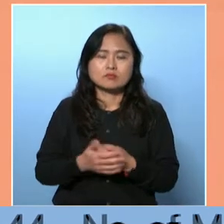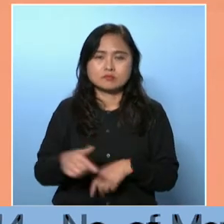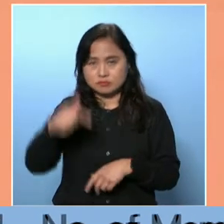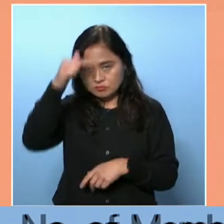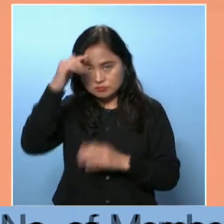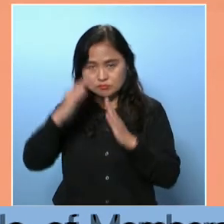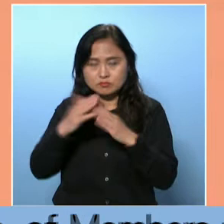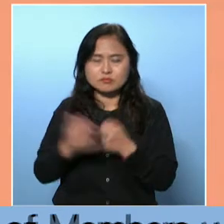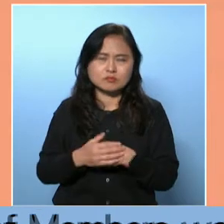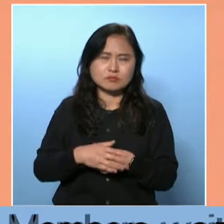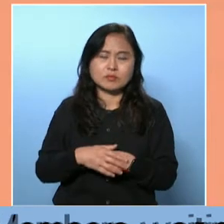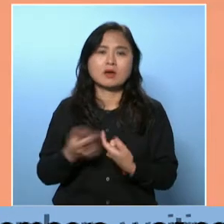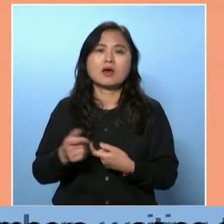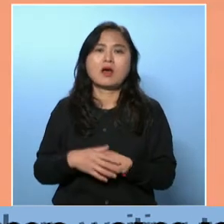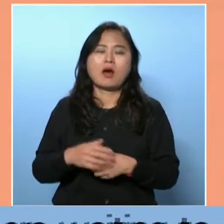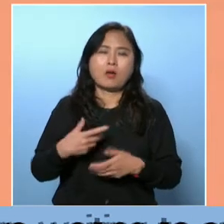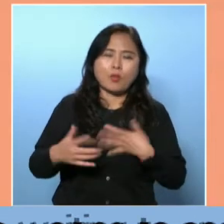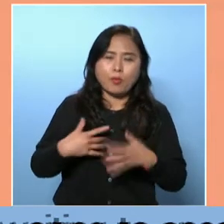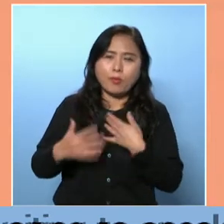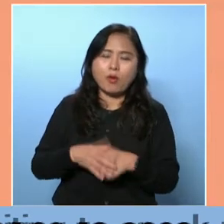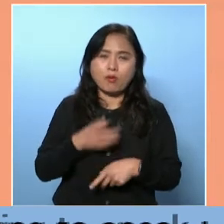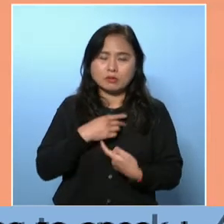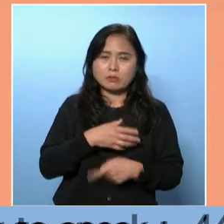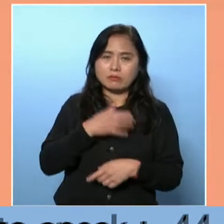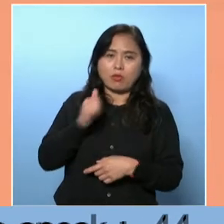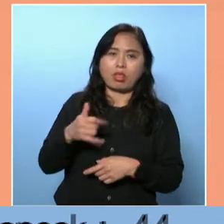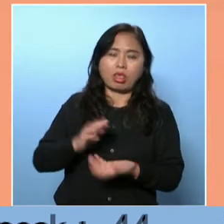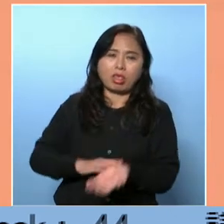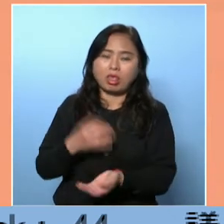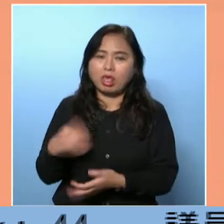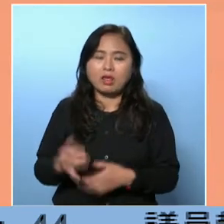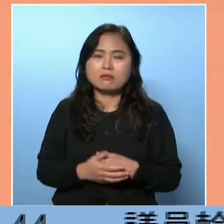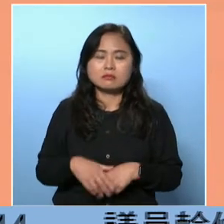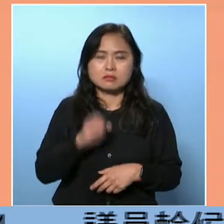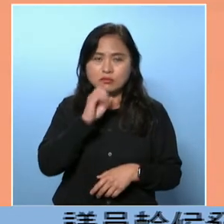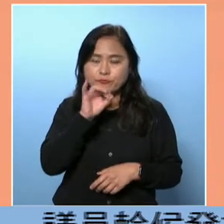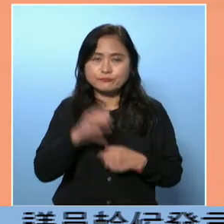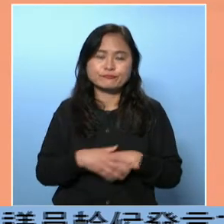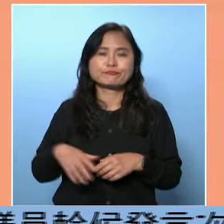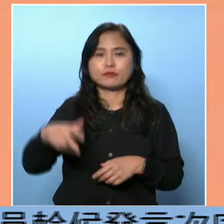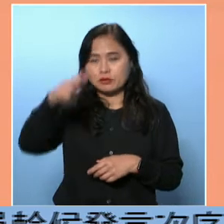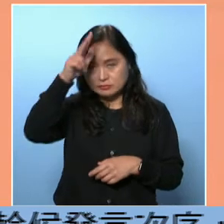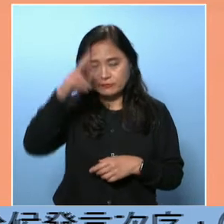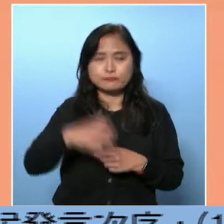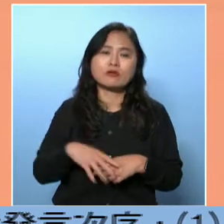Now, some other chronically ill patients cannot attend follow-up